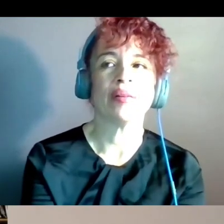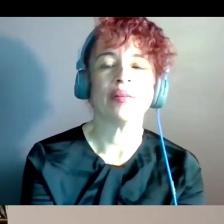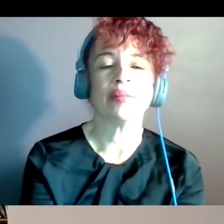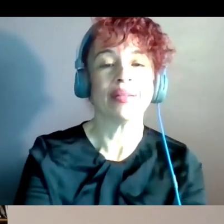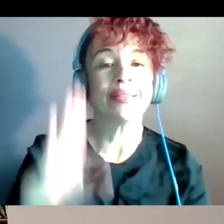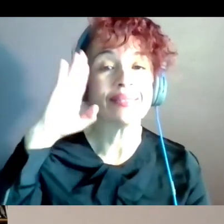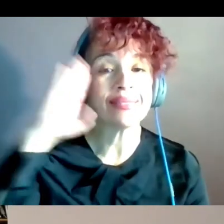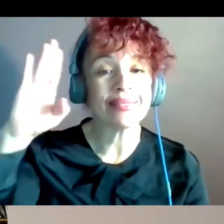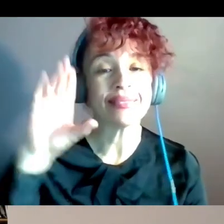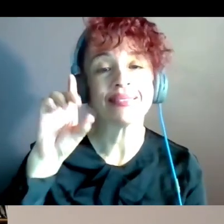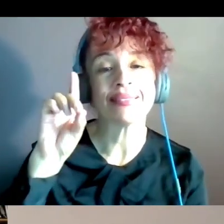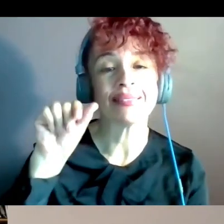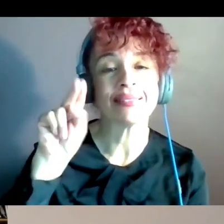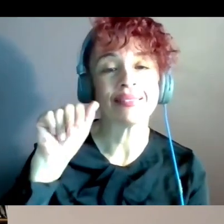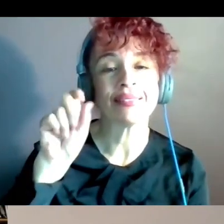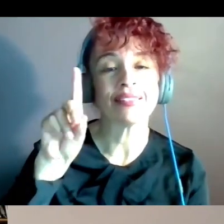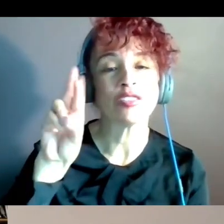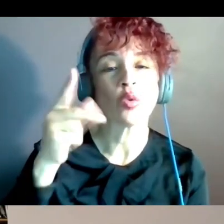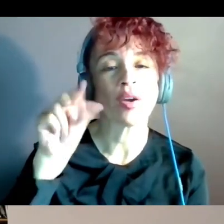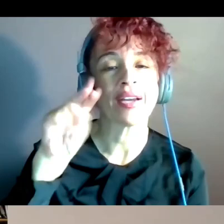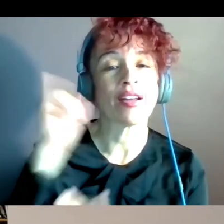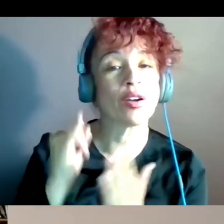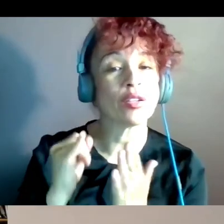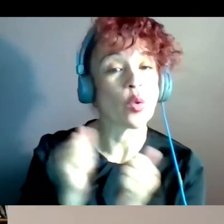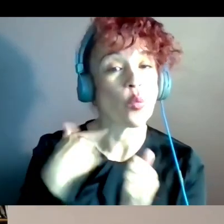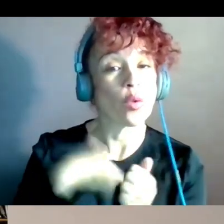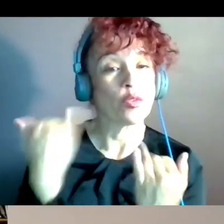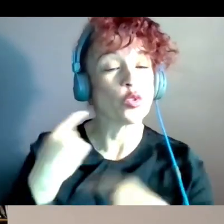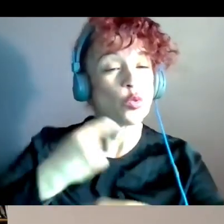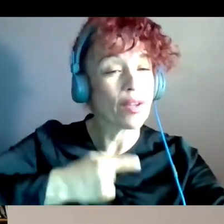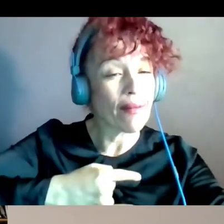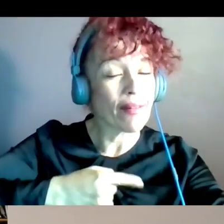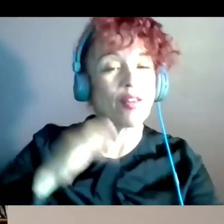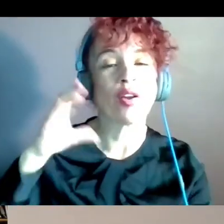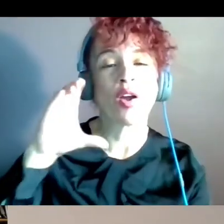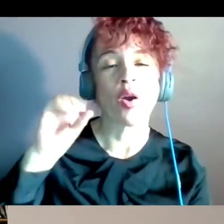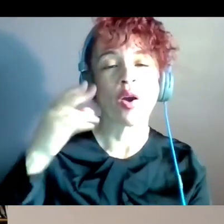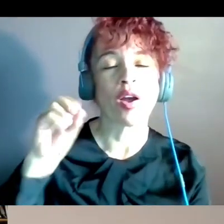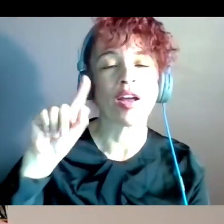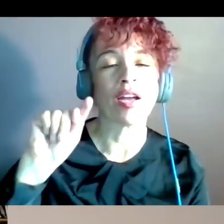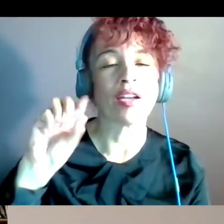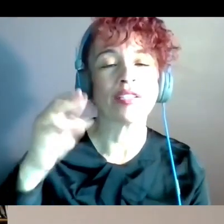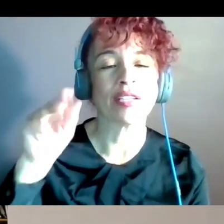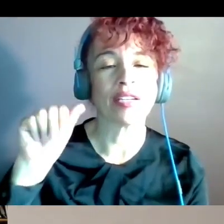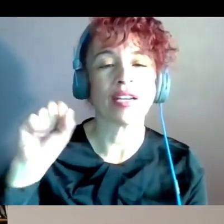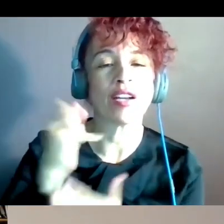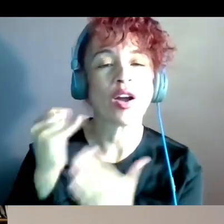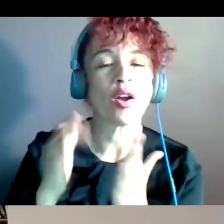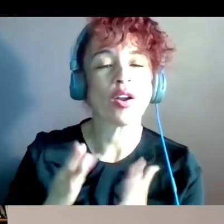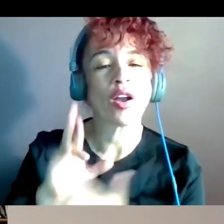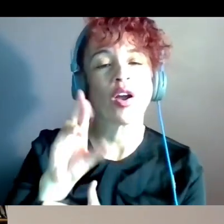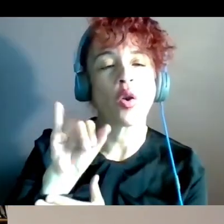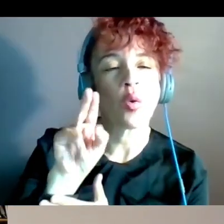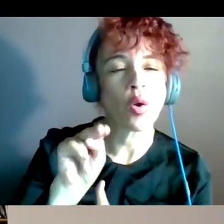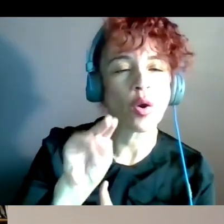Hi, I'm Diane McGarry with Drake Arts. With me today are co-host Tom McGarry, artist Robin